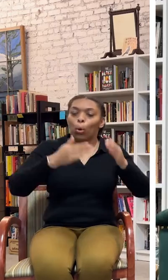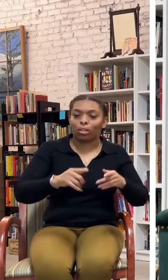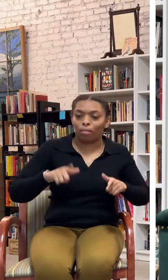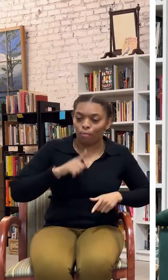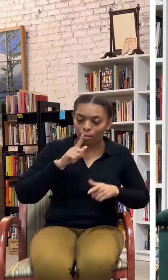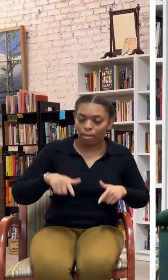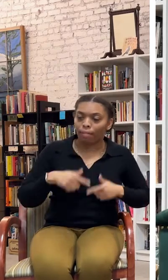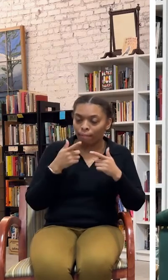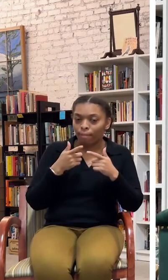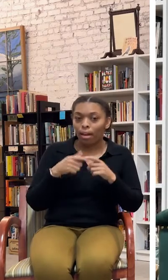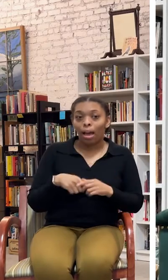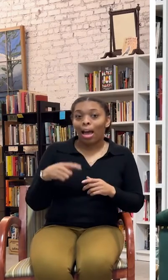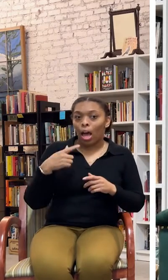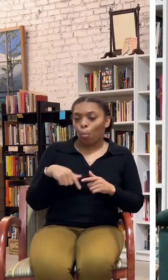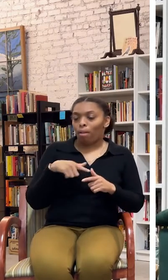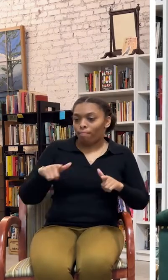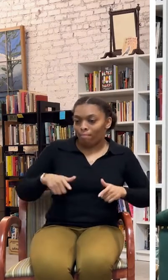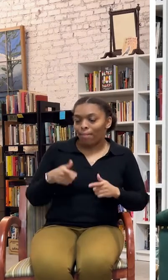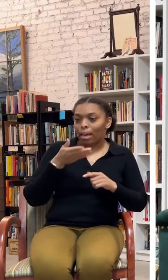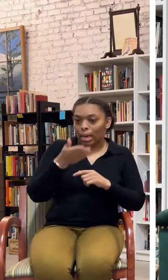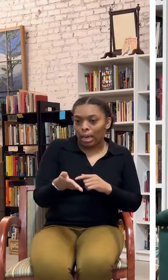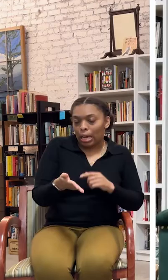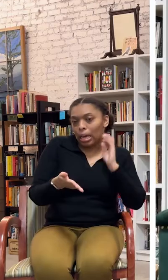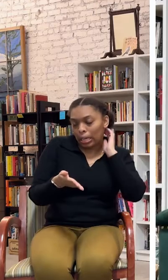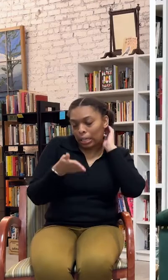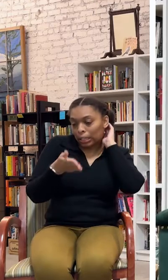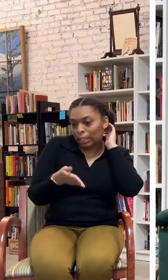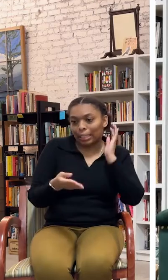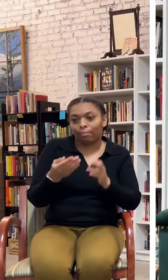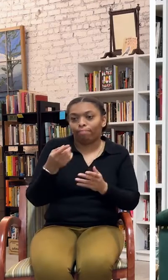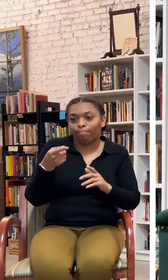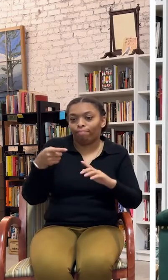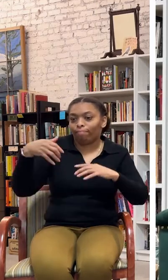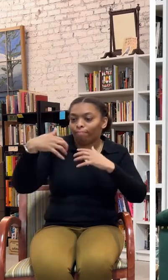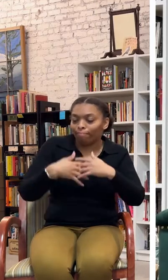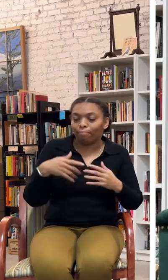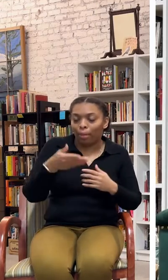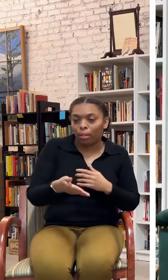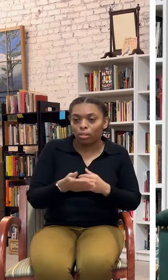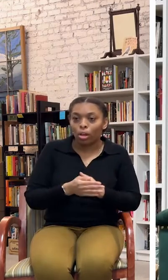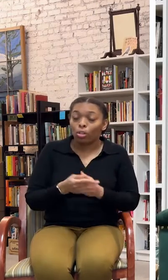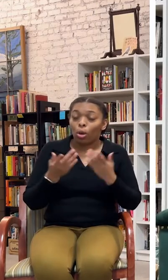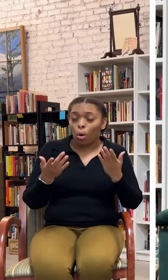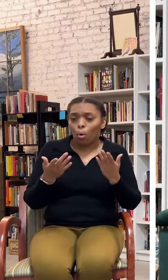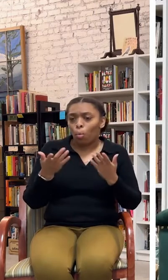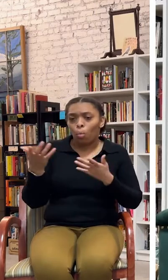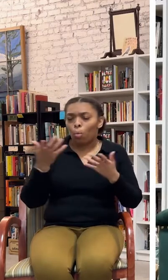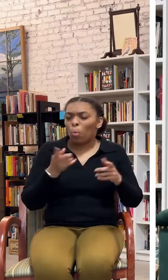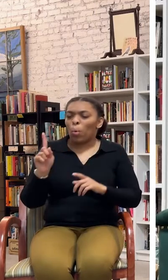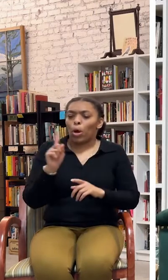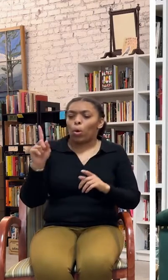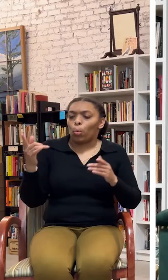is real life. And we are in the thick of real life right now. So situate us, like, where are